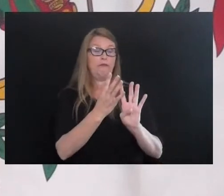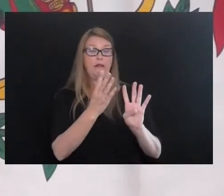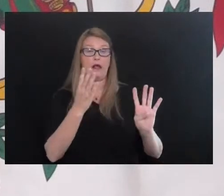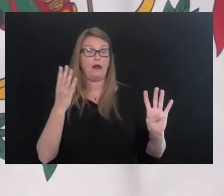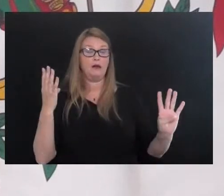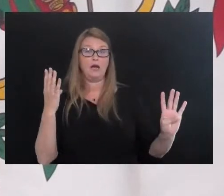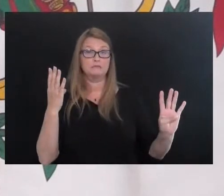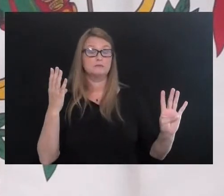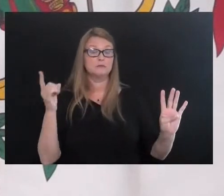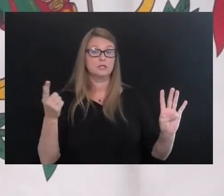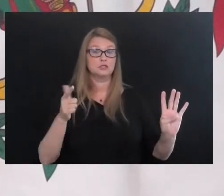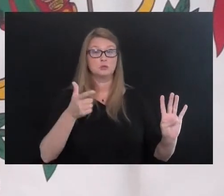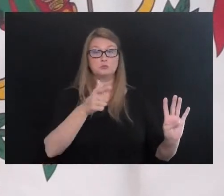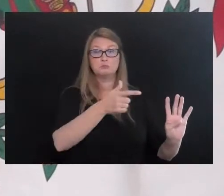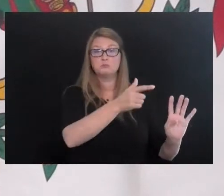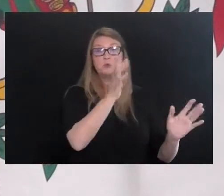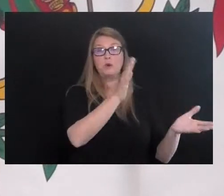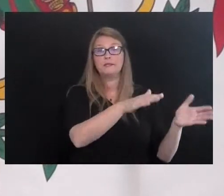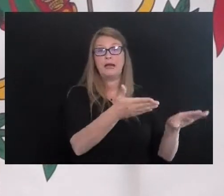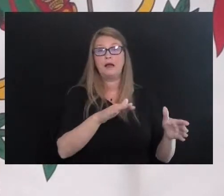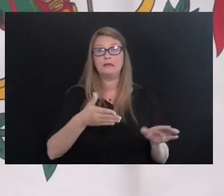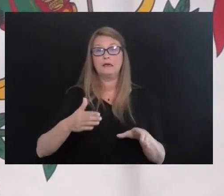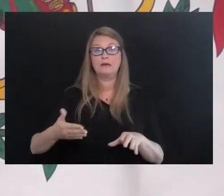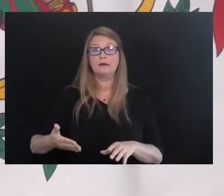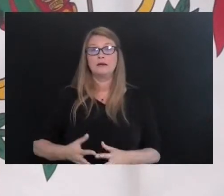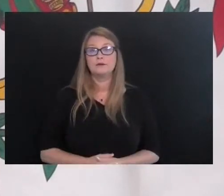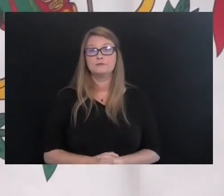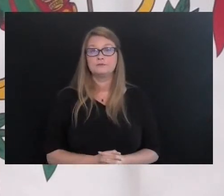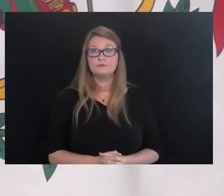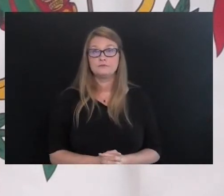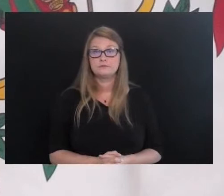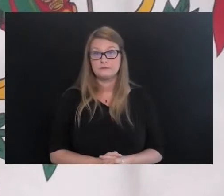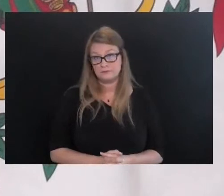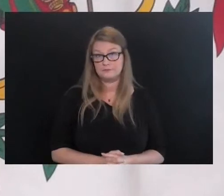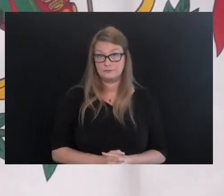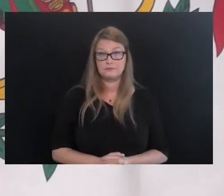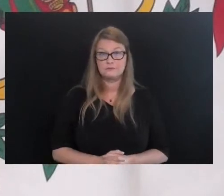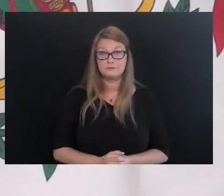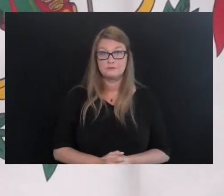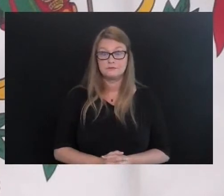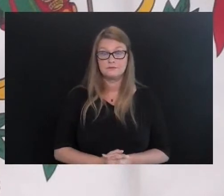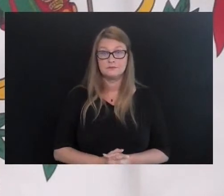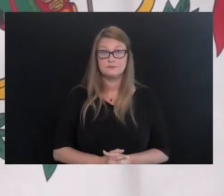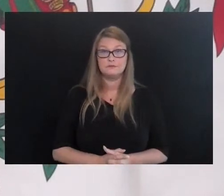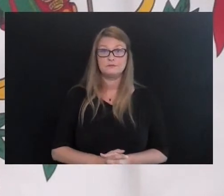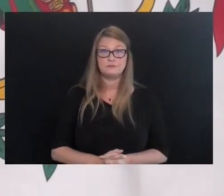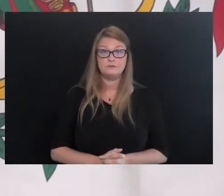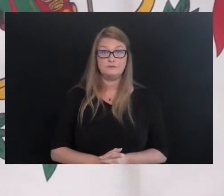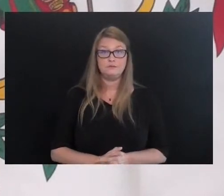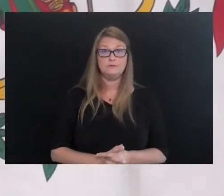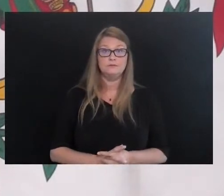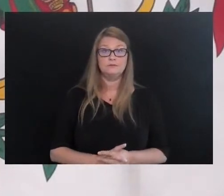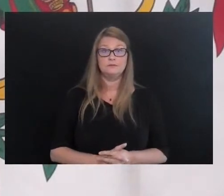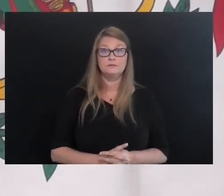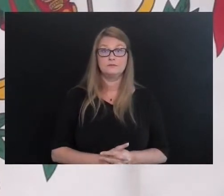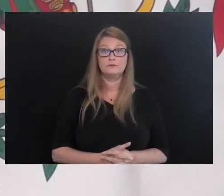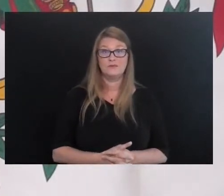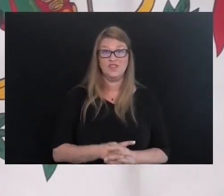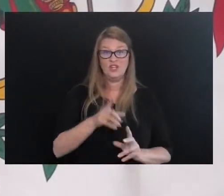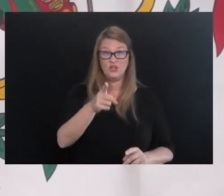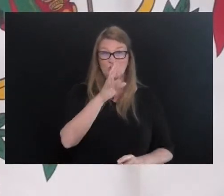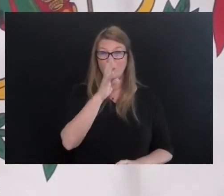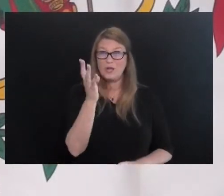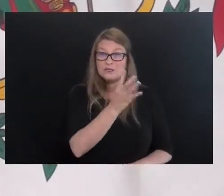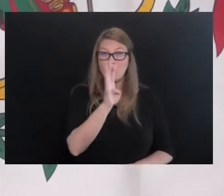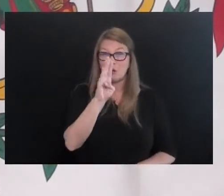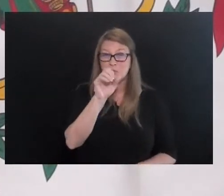die. Now, with that, I would just say this. If you don't get that booster shot, or